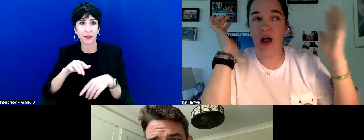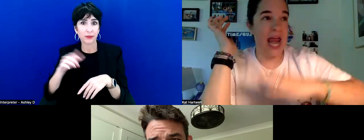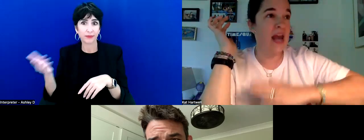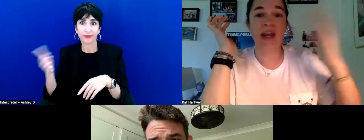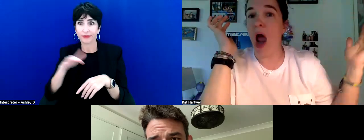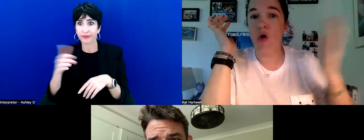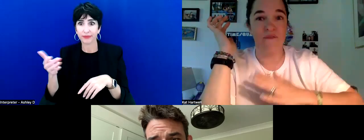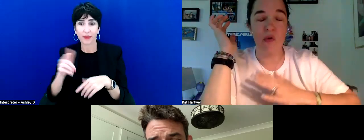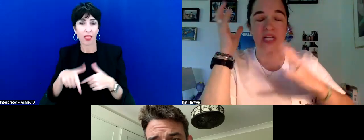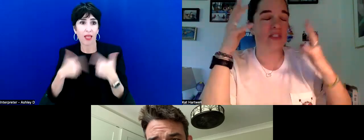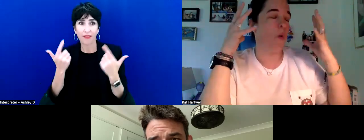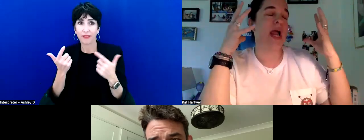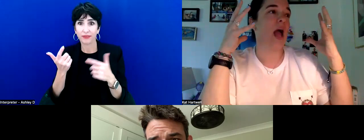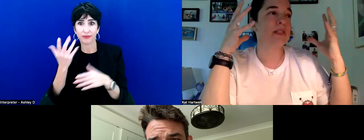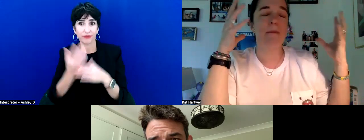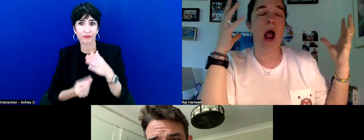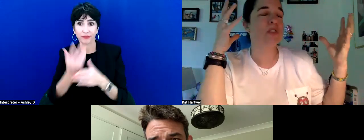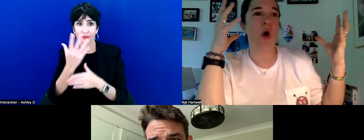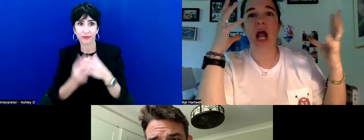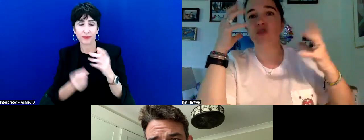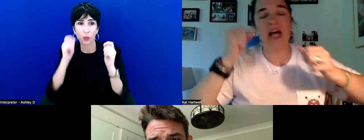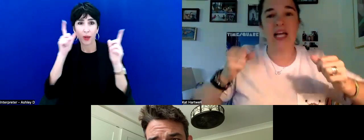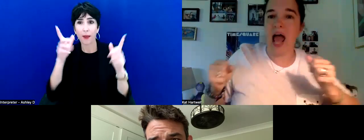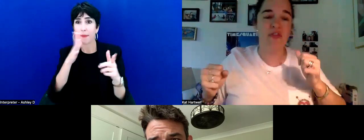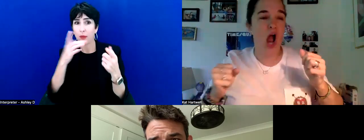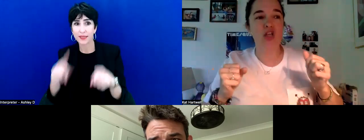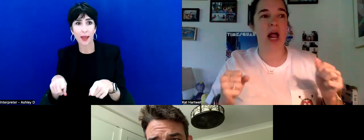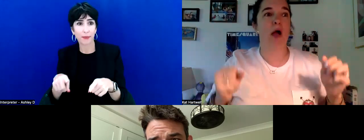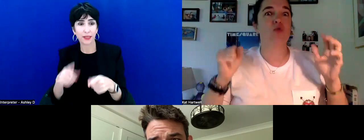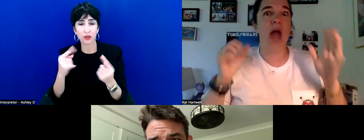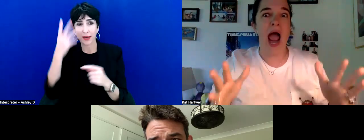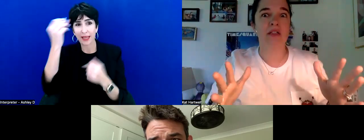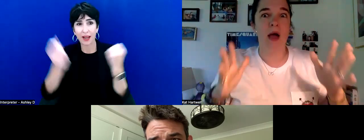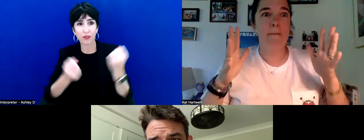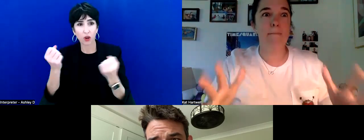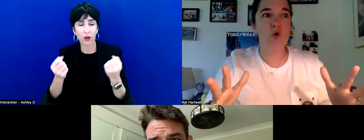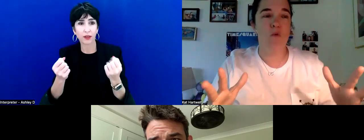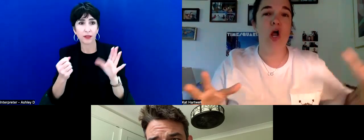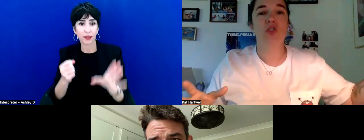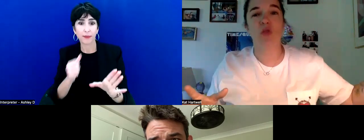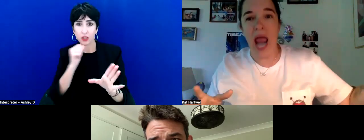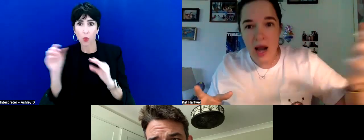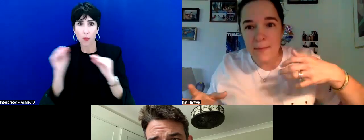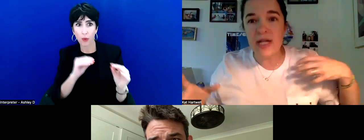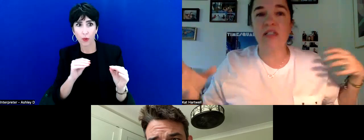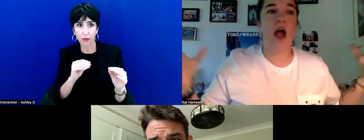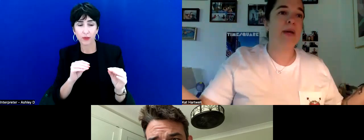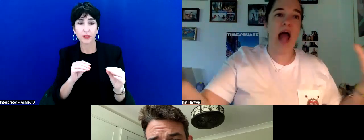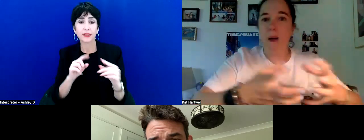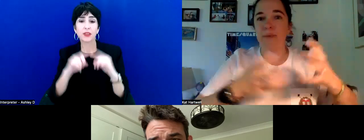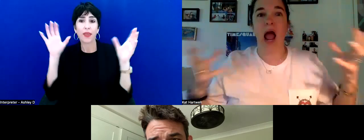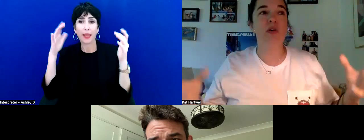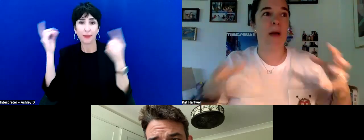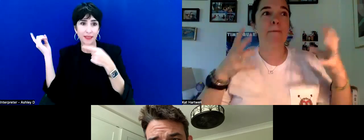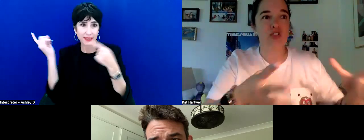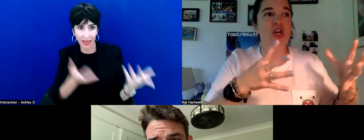but he was just waking up and the man was going on trying to get out of the car, saying that do not move. But the ambulance coming